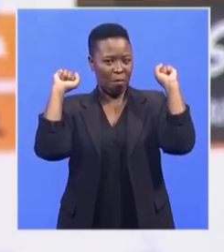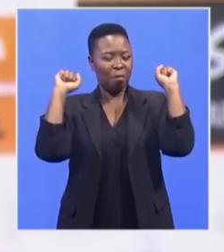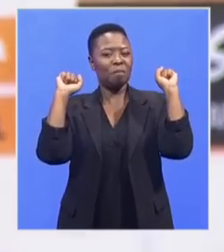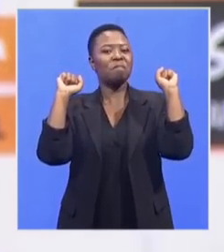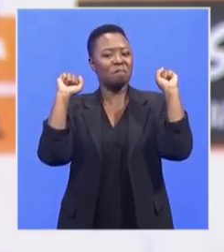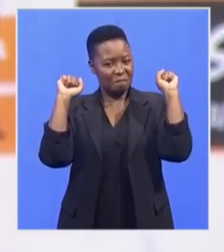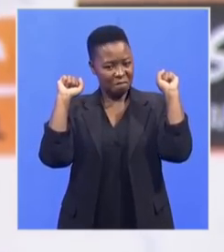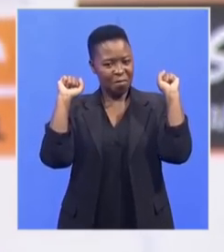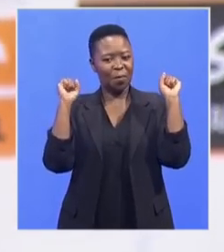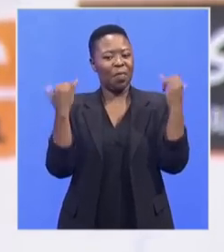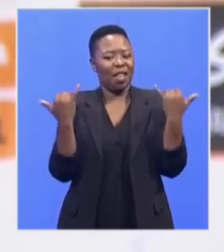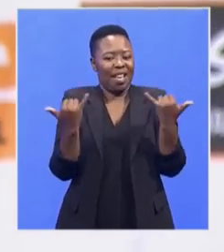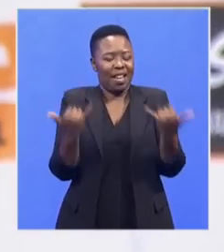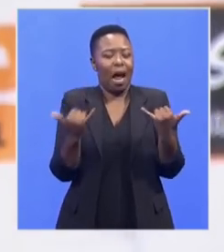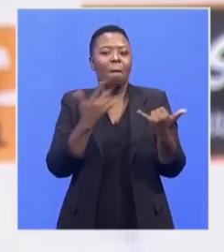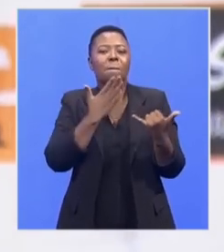re